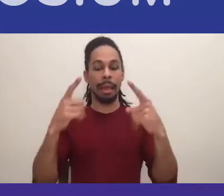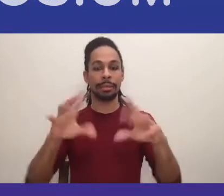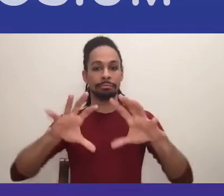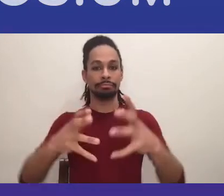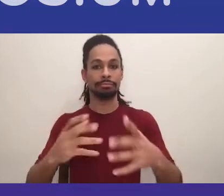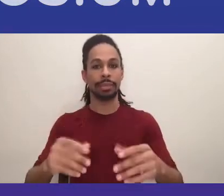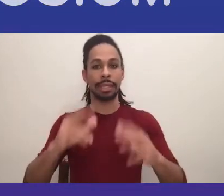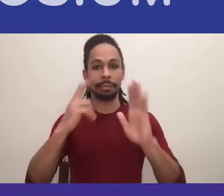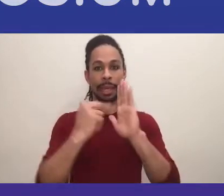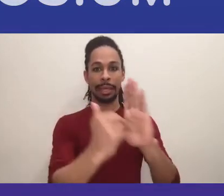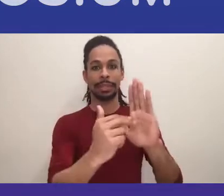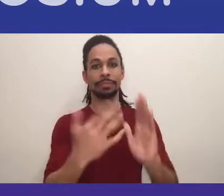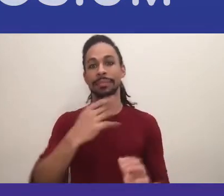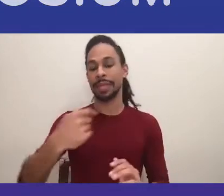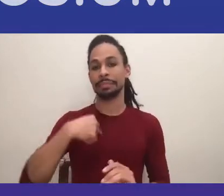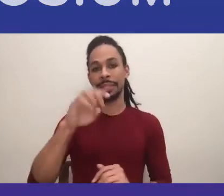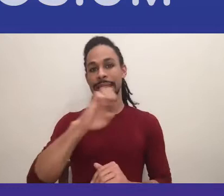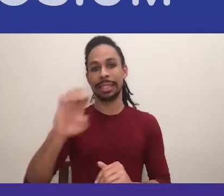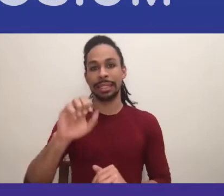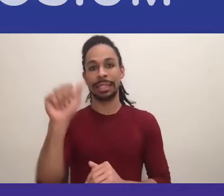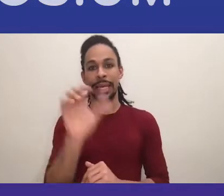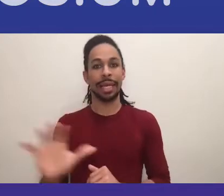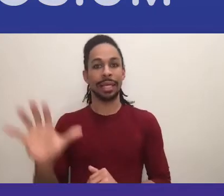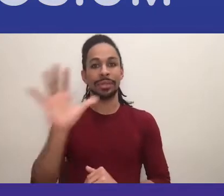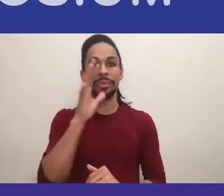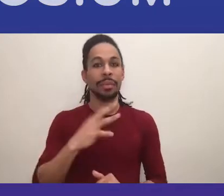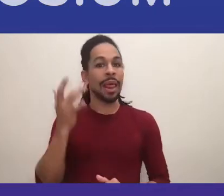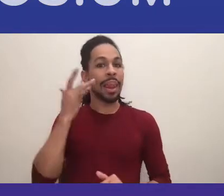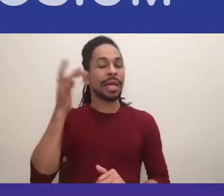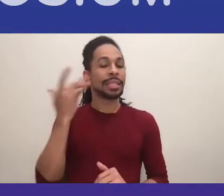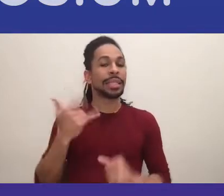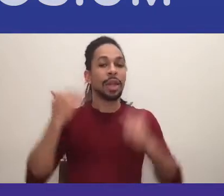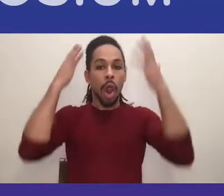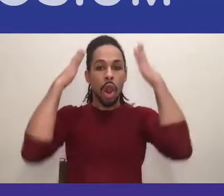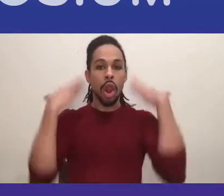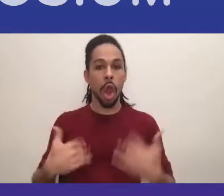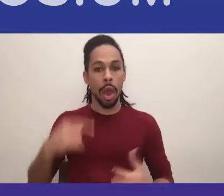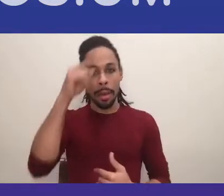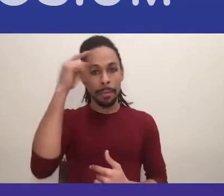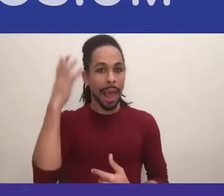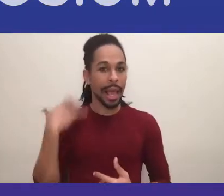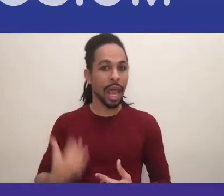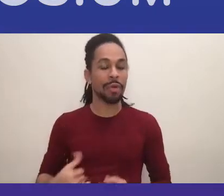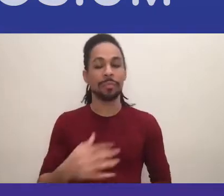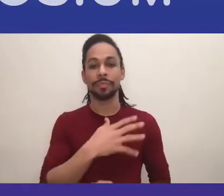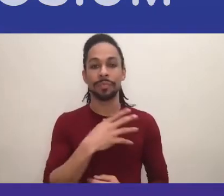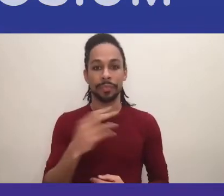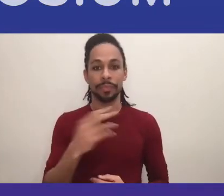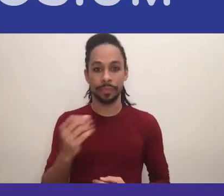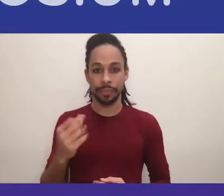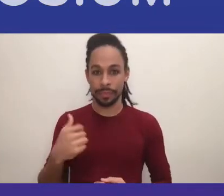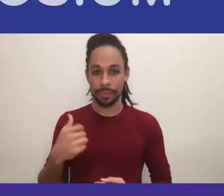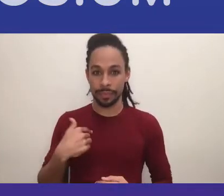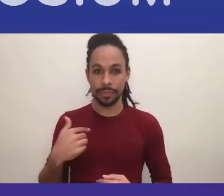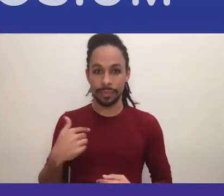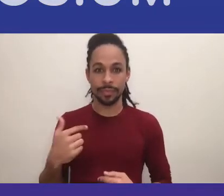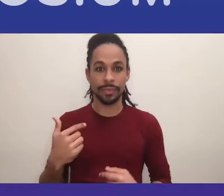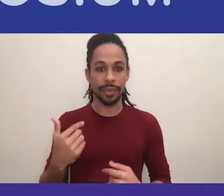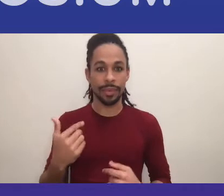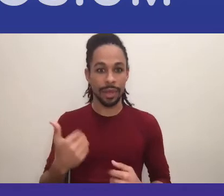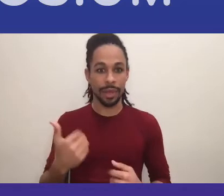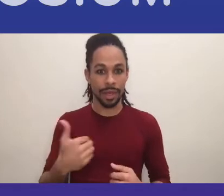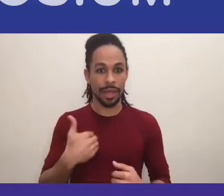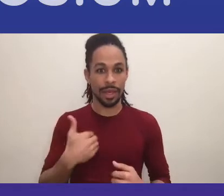I am a East Asian woman with light skin and long black hair. And I'm wearing a beige sweater with